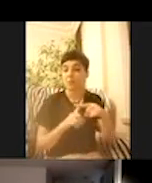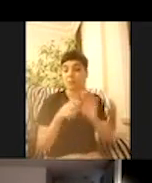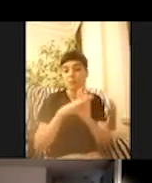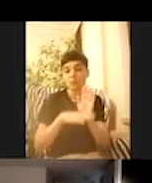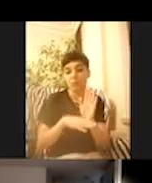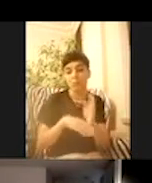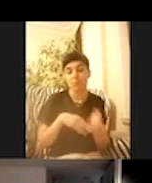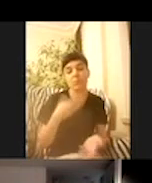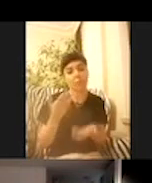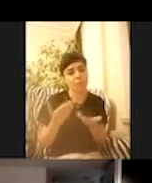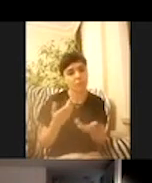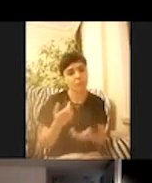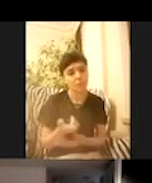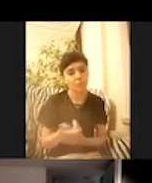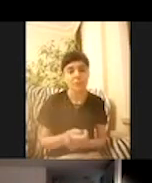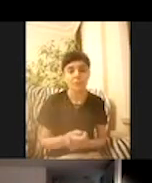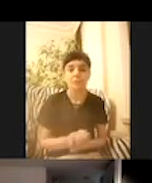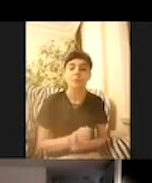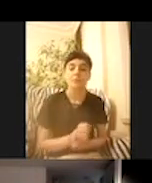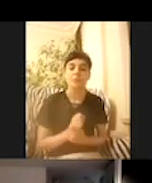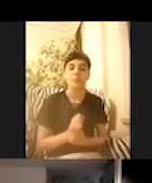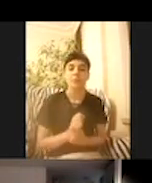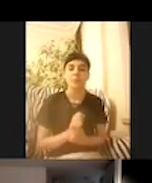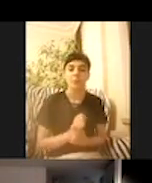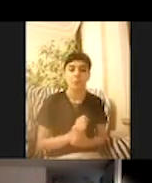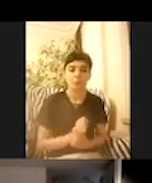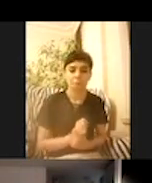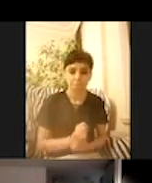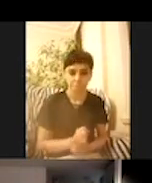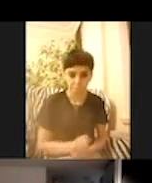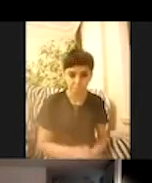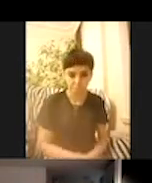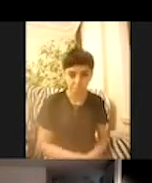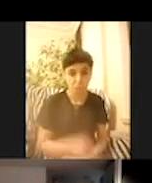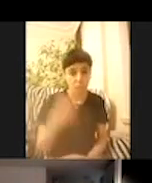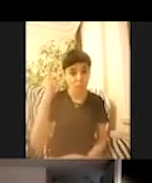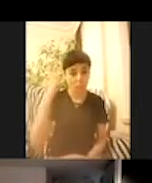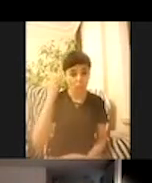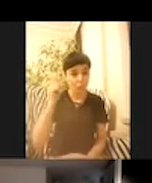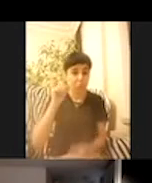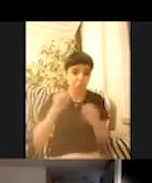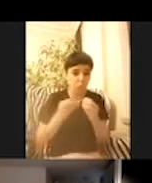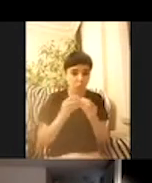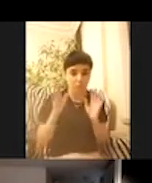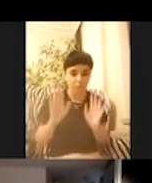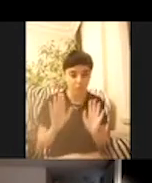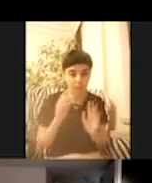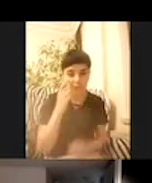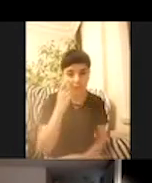as a problem, of course, because it's supposedly home ground. I wanted to ask you to round